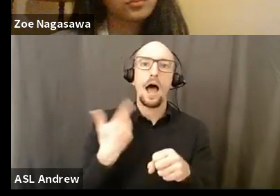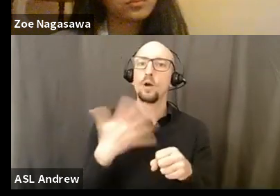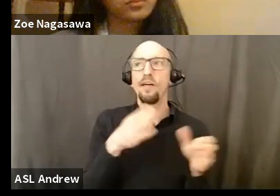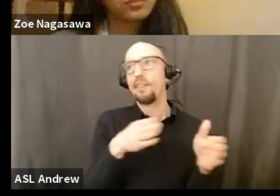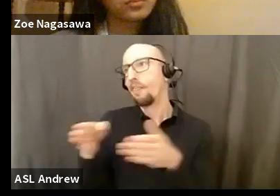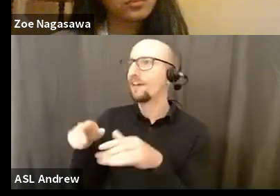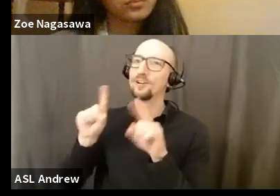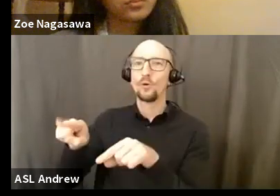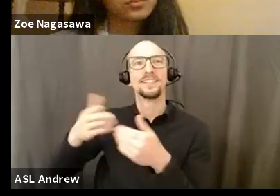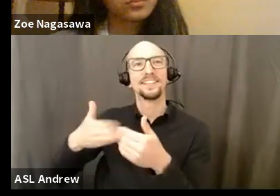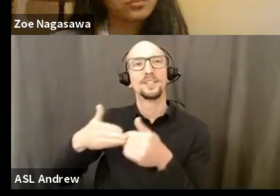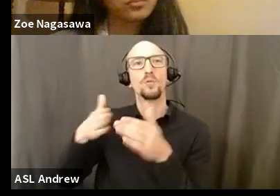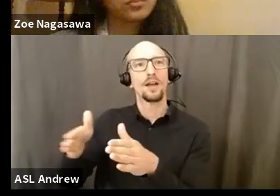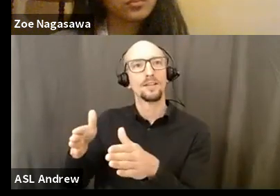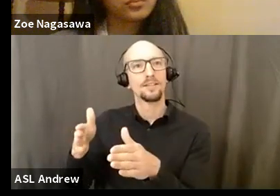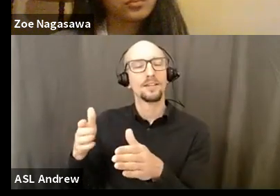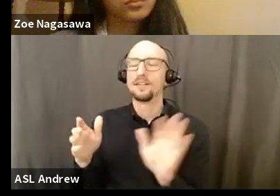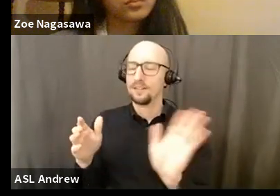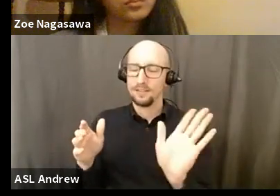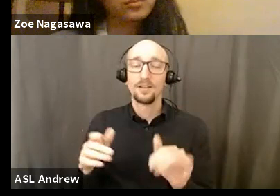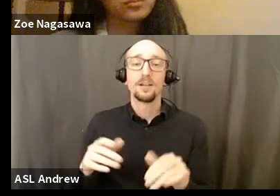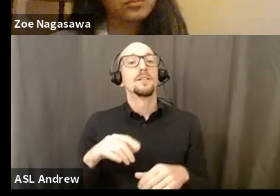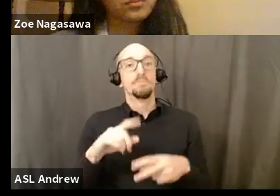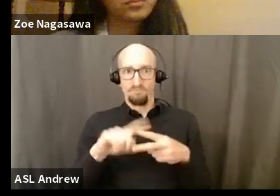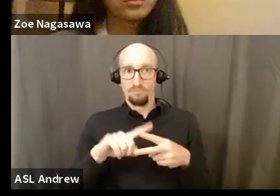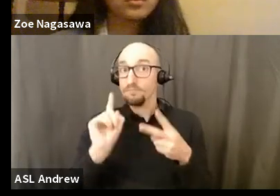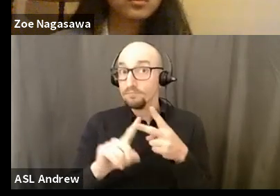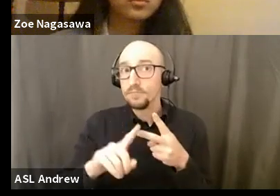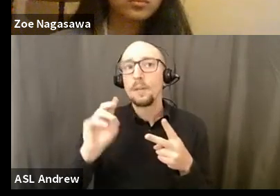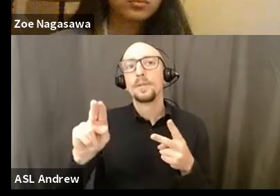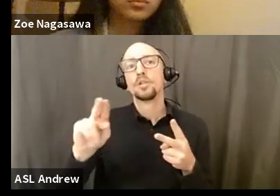two is that I do like Mr. Craig's suggestion in terms of